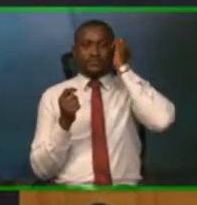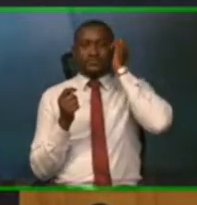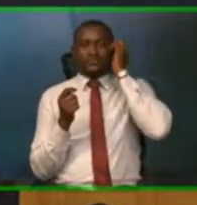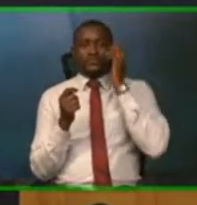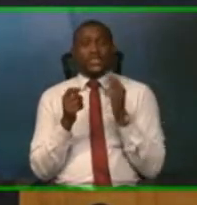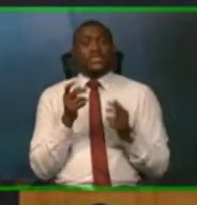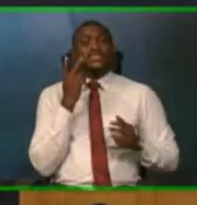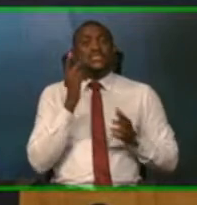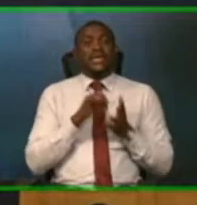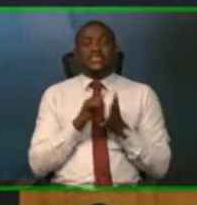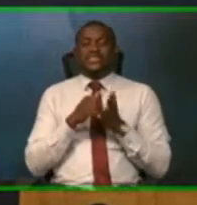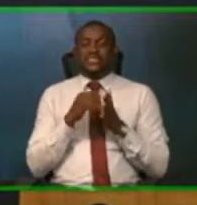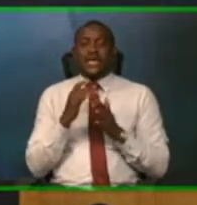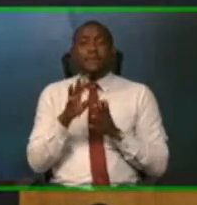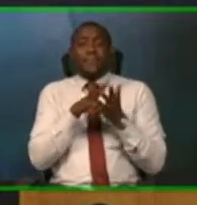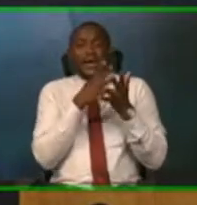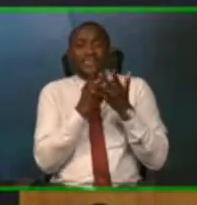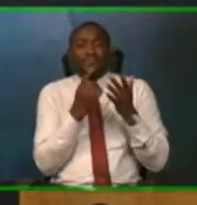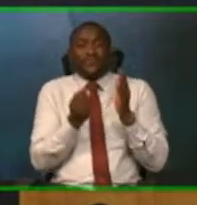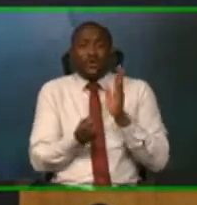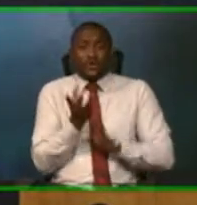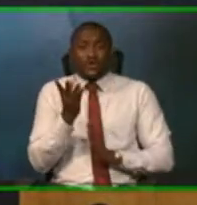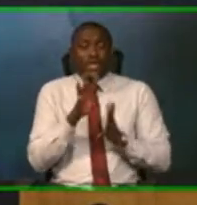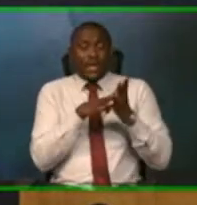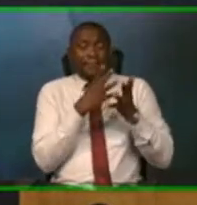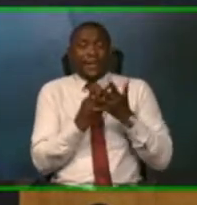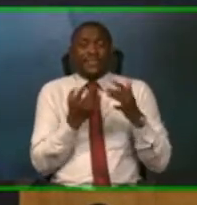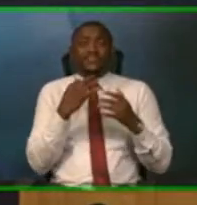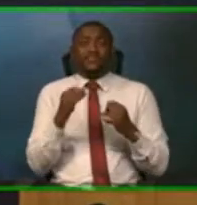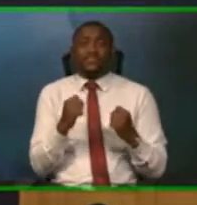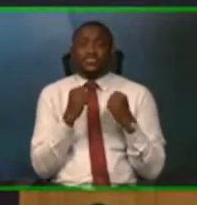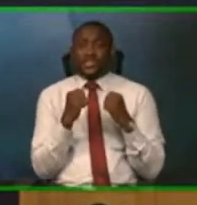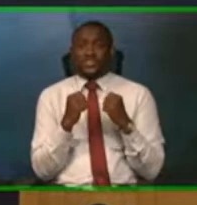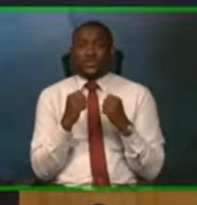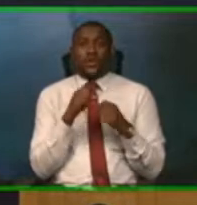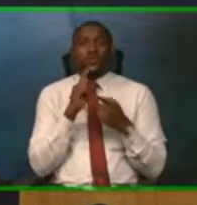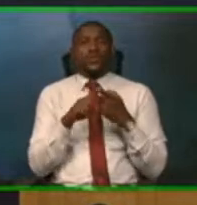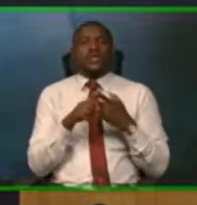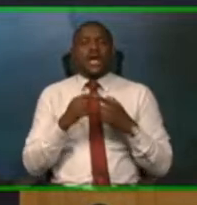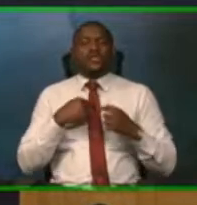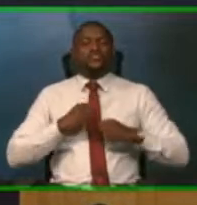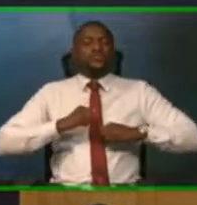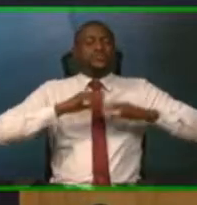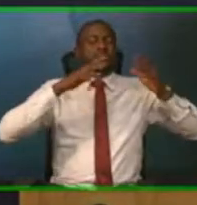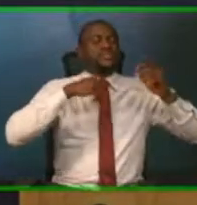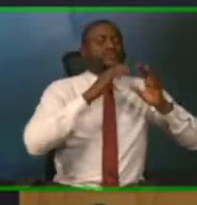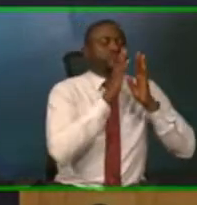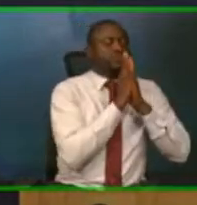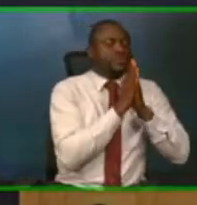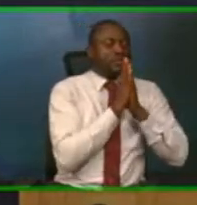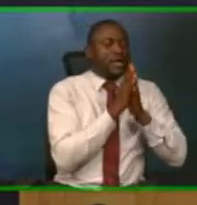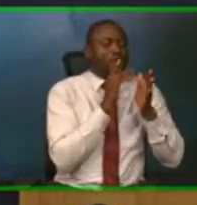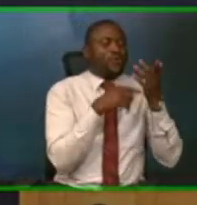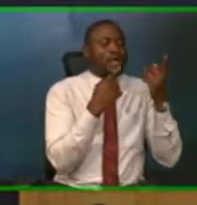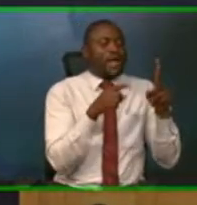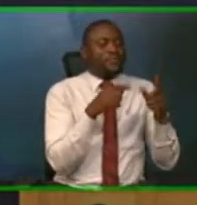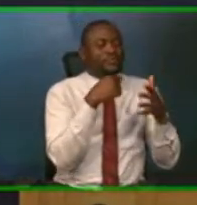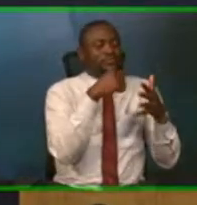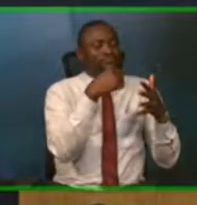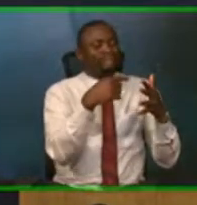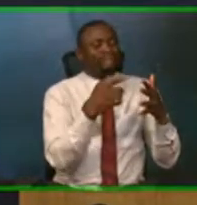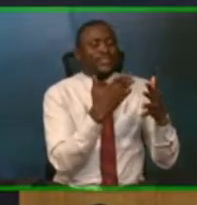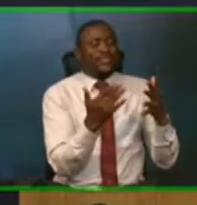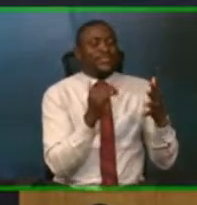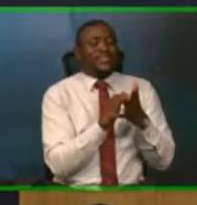pattern for growth and stature, when I submit myself to the ministry of prayer, what happens to me? What are the dimensions